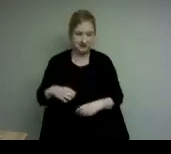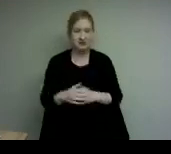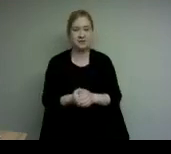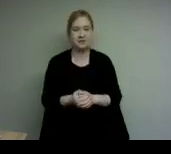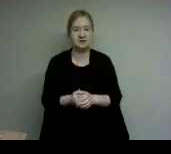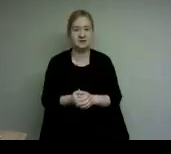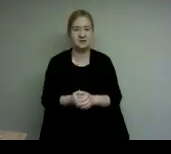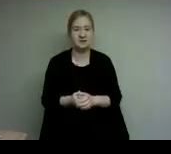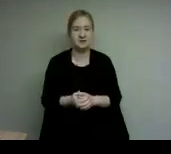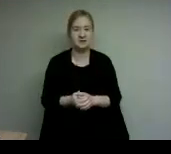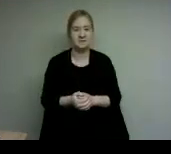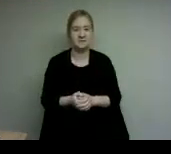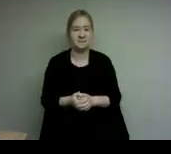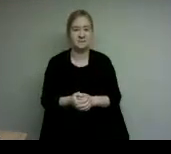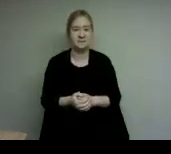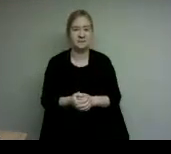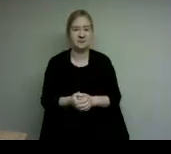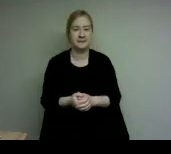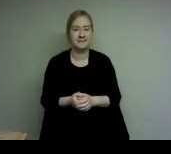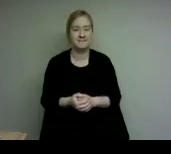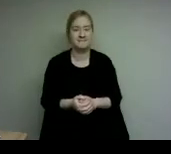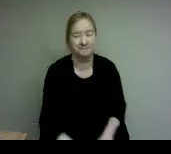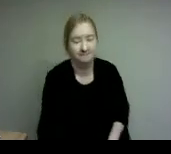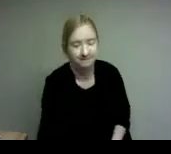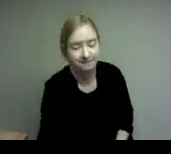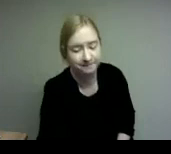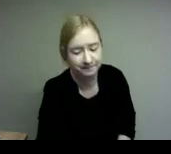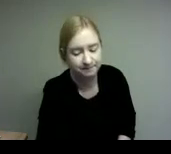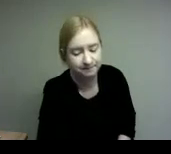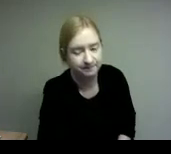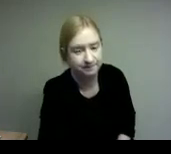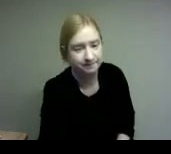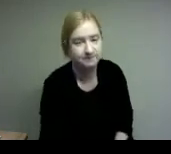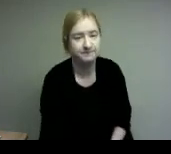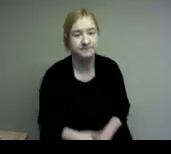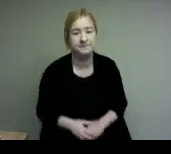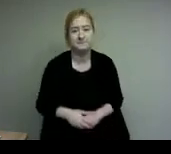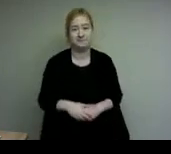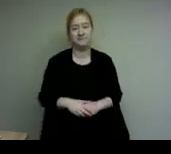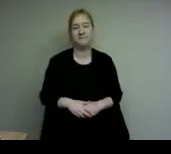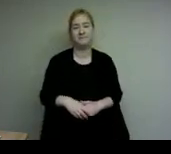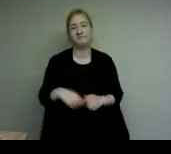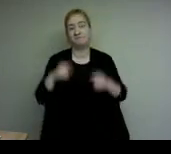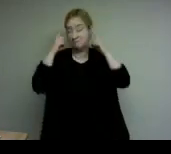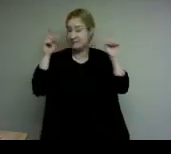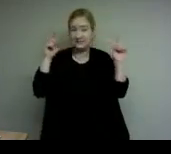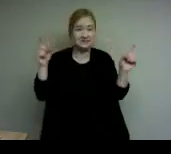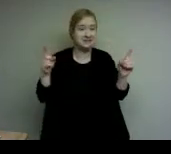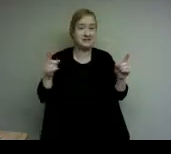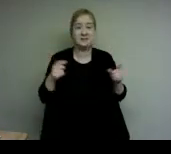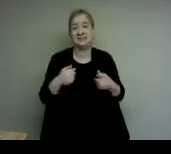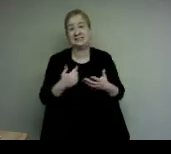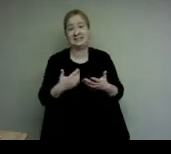in the past of working with First Nations. So the key element that is missing. Success was